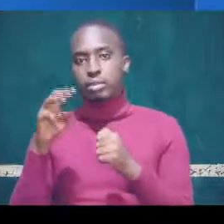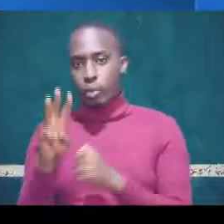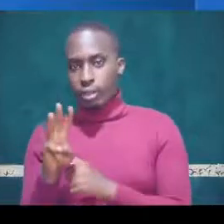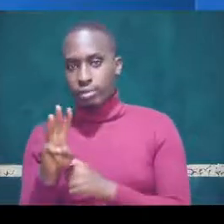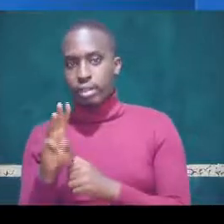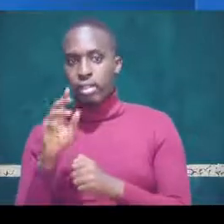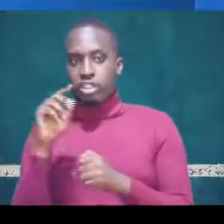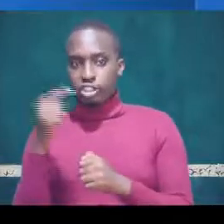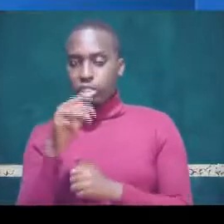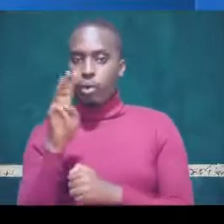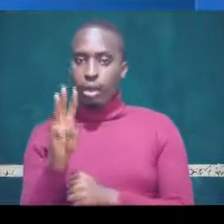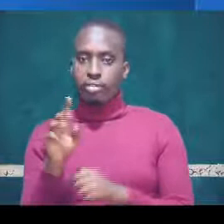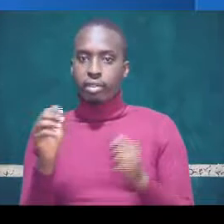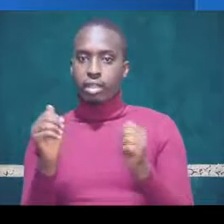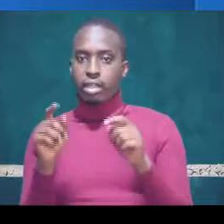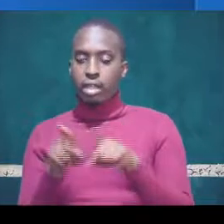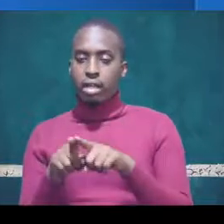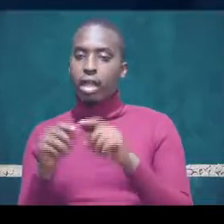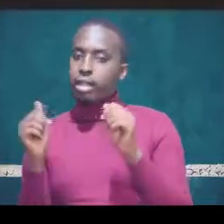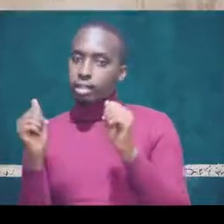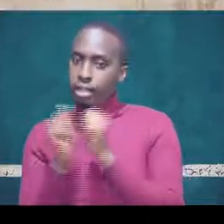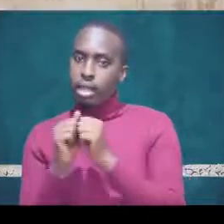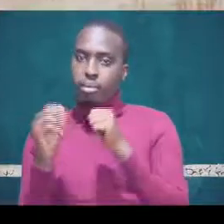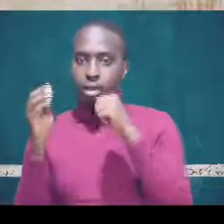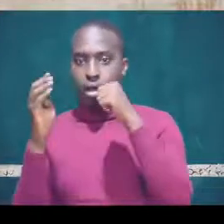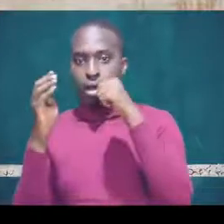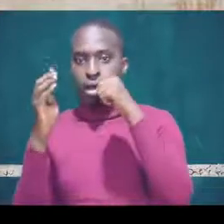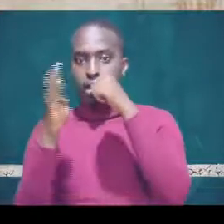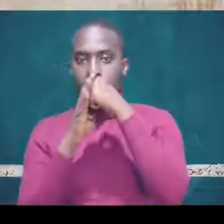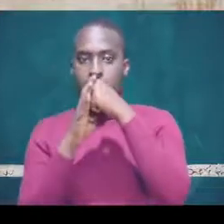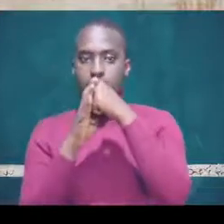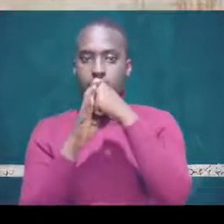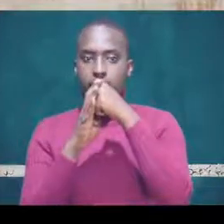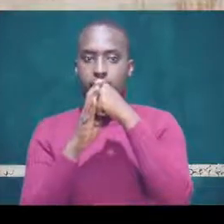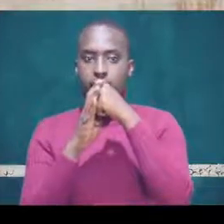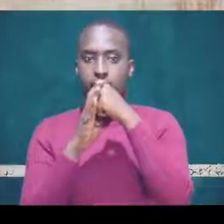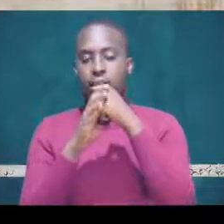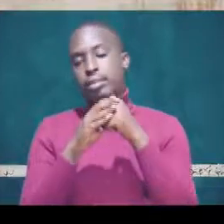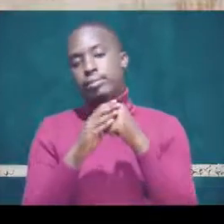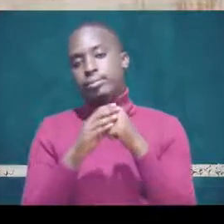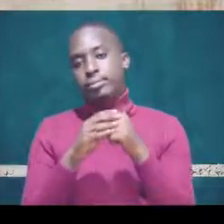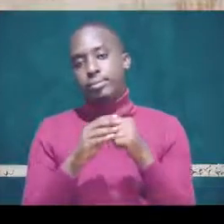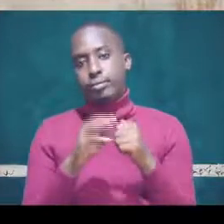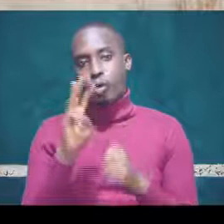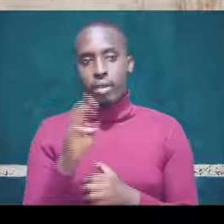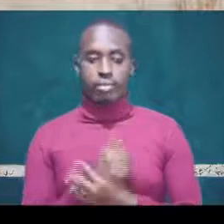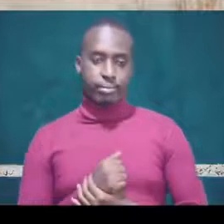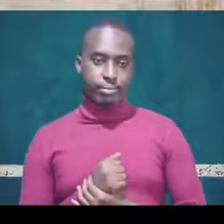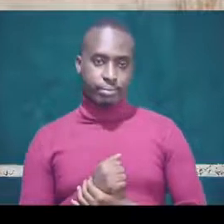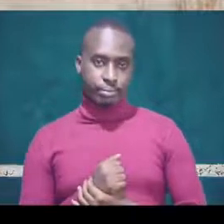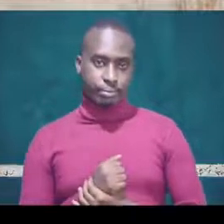of power, which is 10 to power 9. Okay? So let's look at one